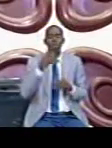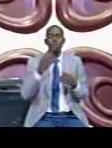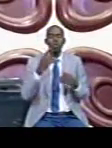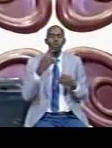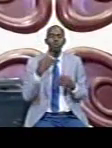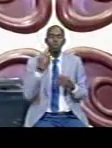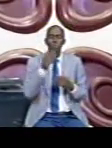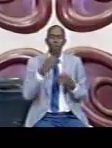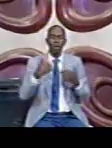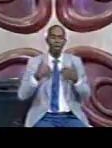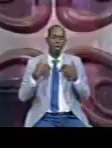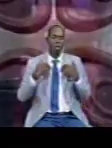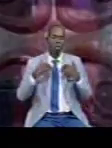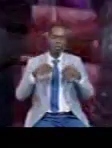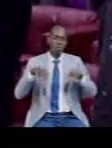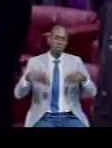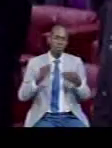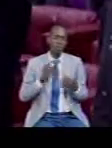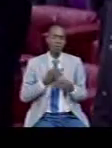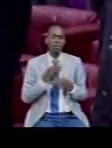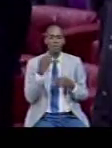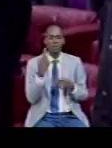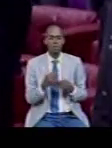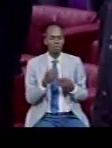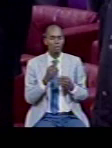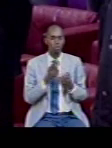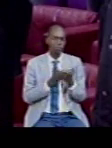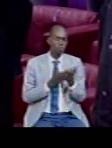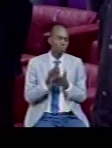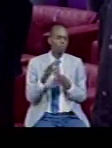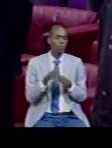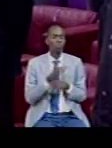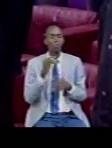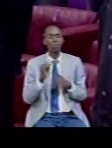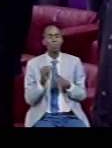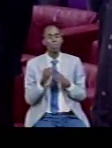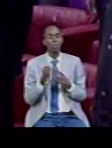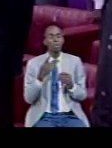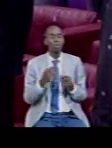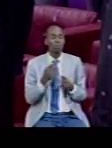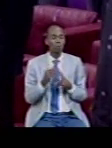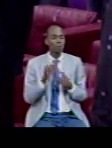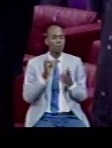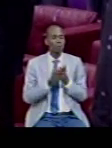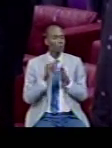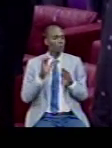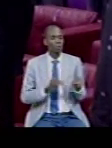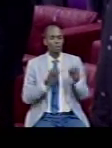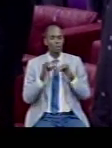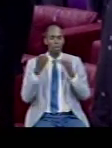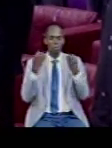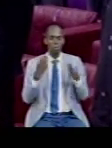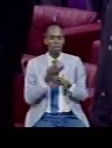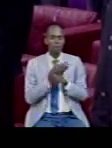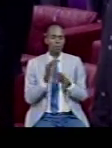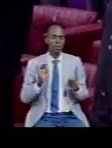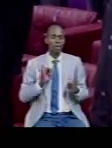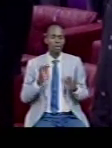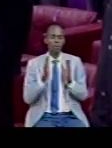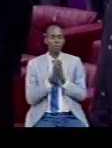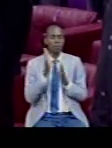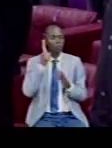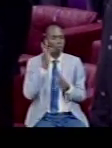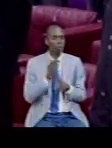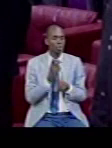the wholesome word, the undiluted word, the truth that will set many people free. I pray you preserve